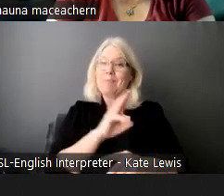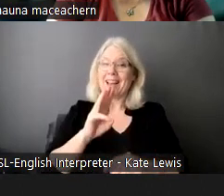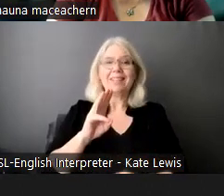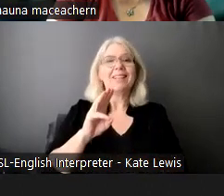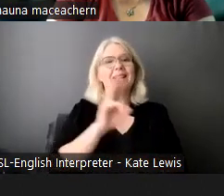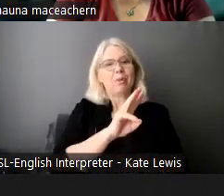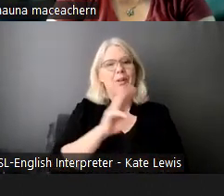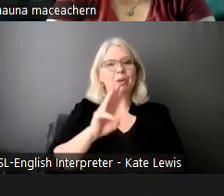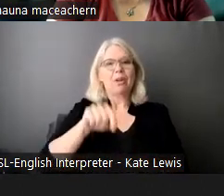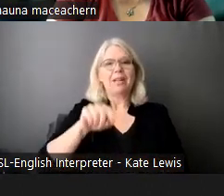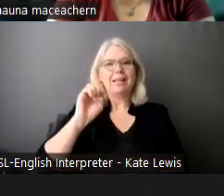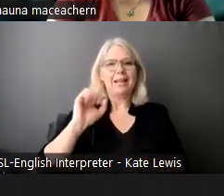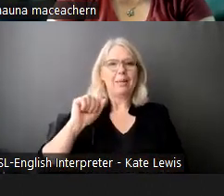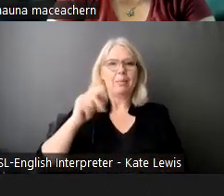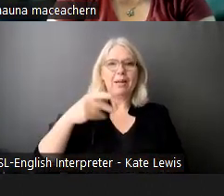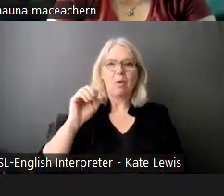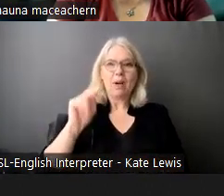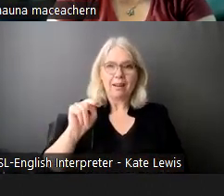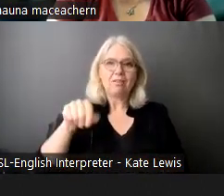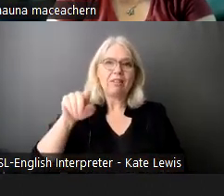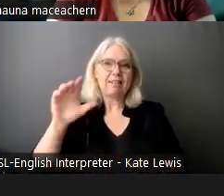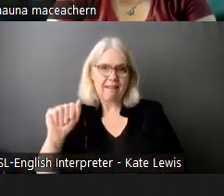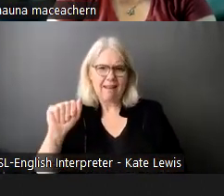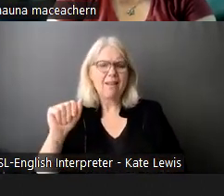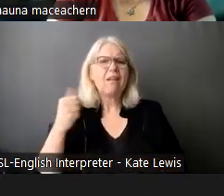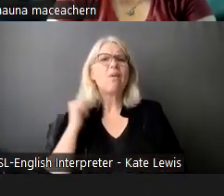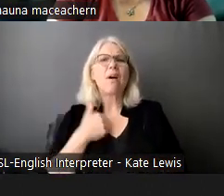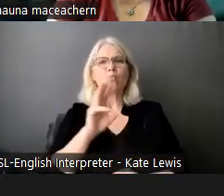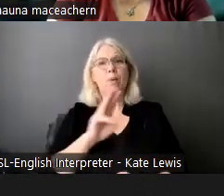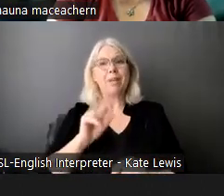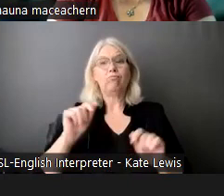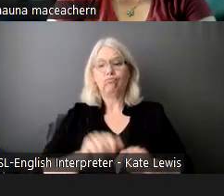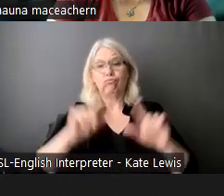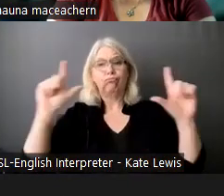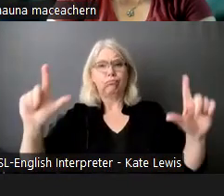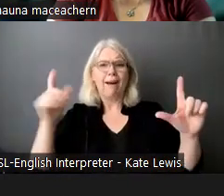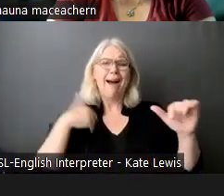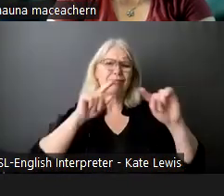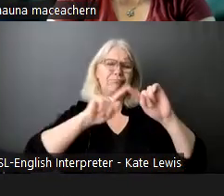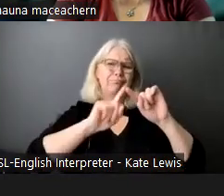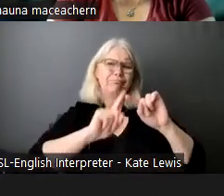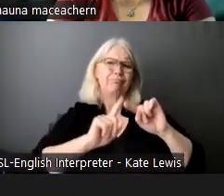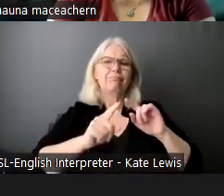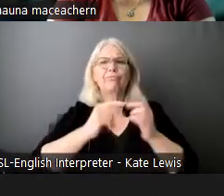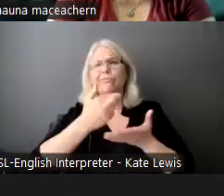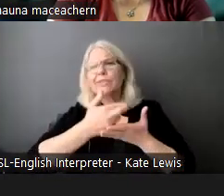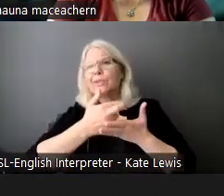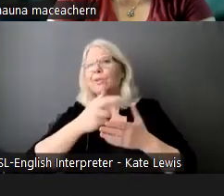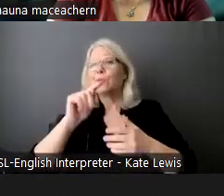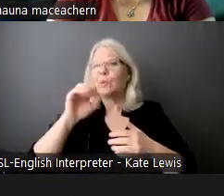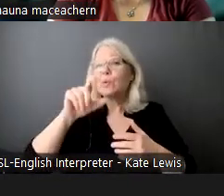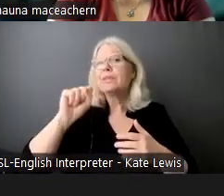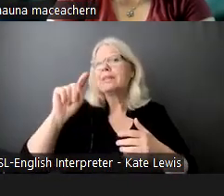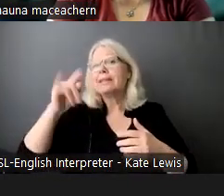www.eapon.ca, where we have an abundance of resources and tools and tip sheets available for you to come and